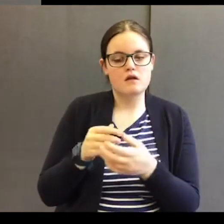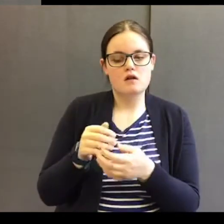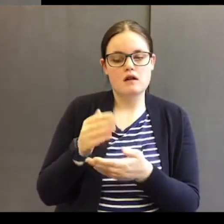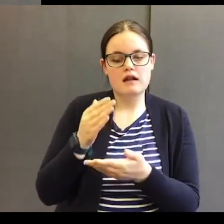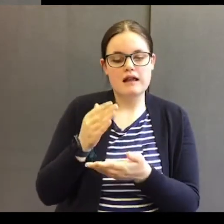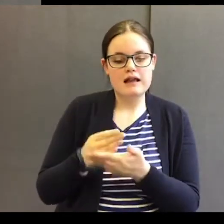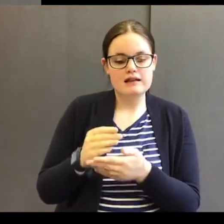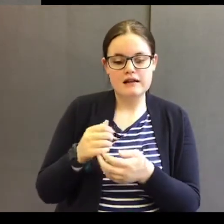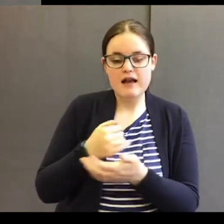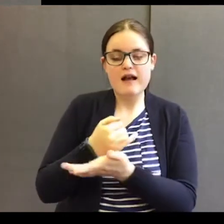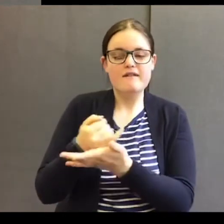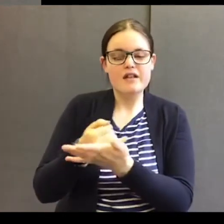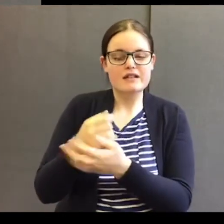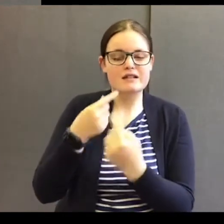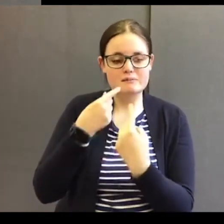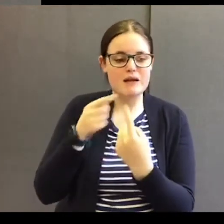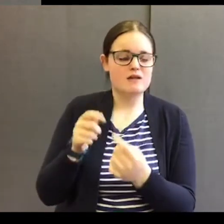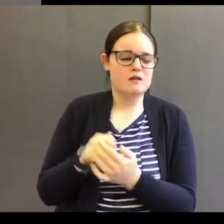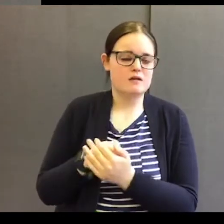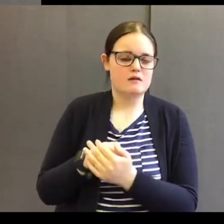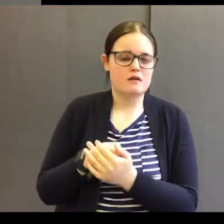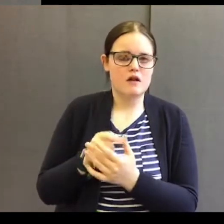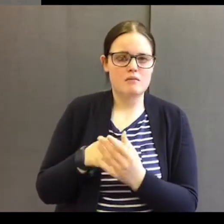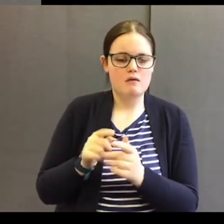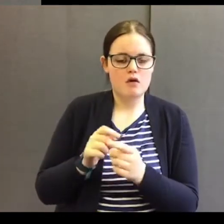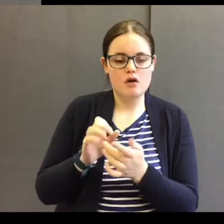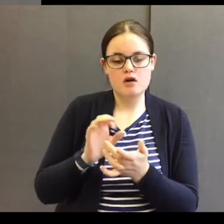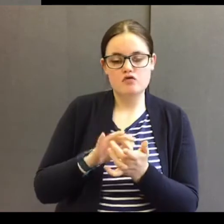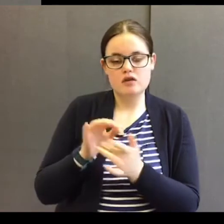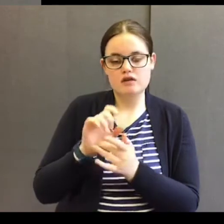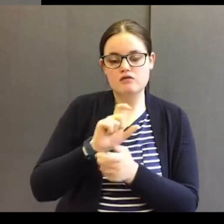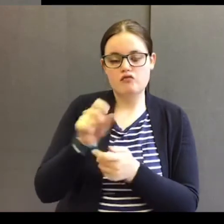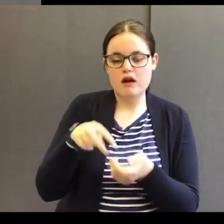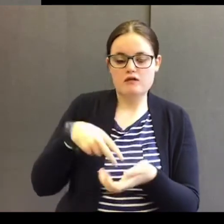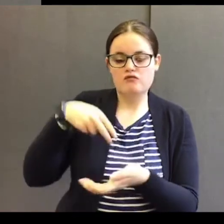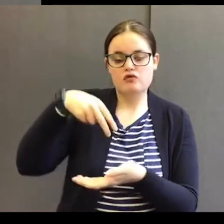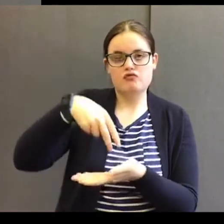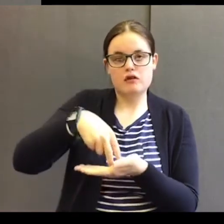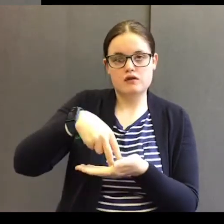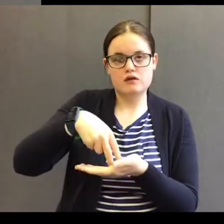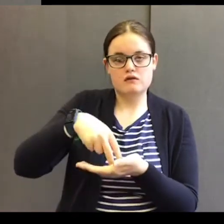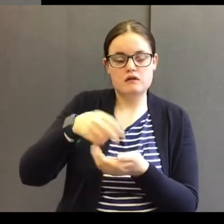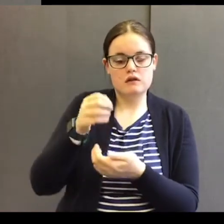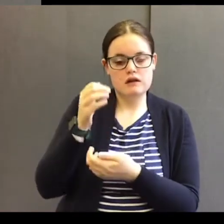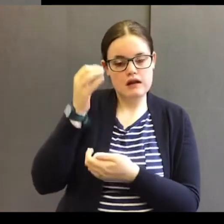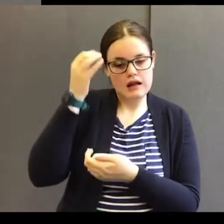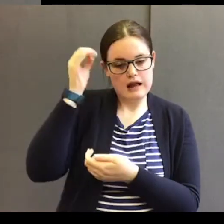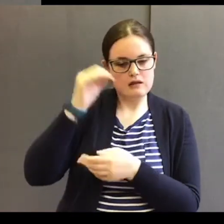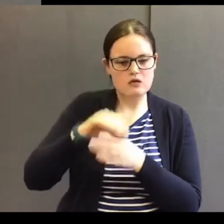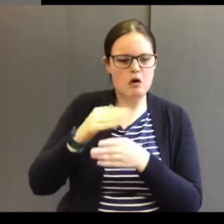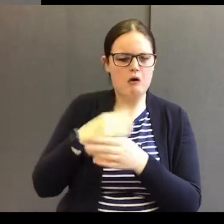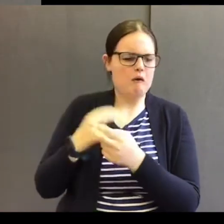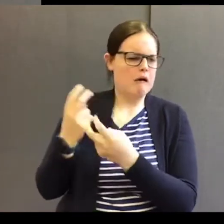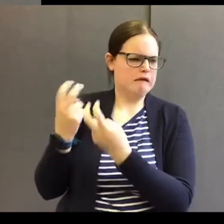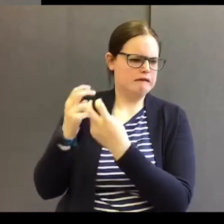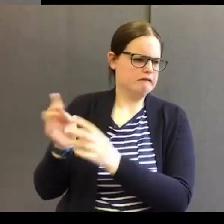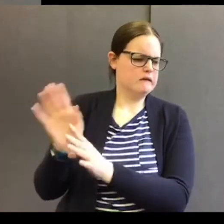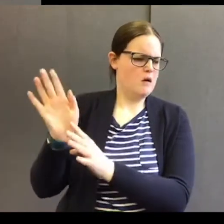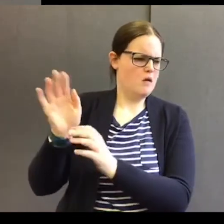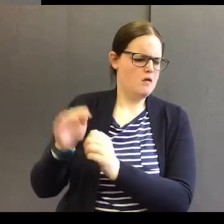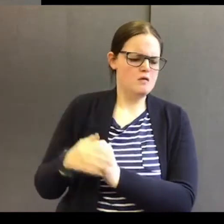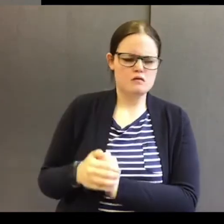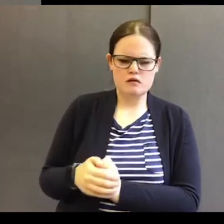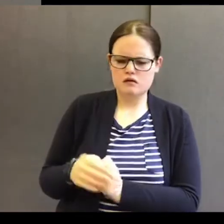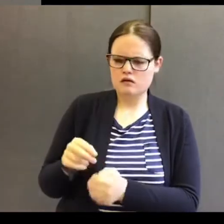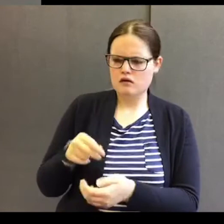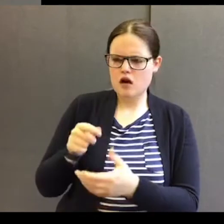the message, which is offensive, about the resurrection, which the Sadducees didn't